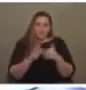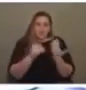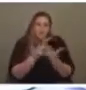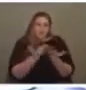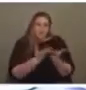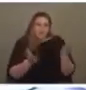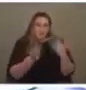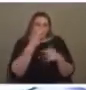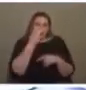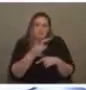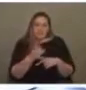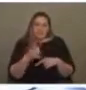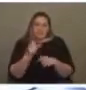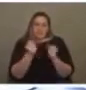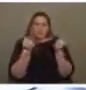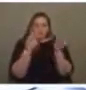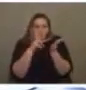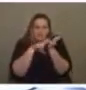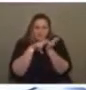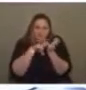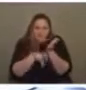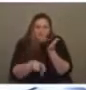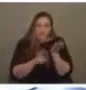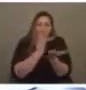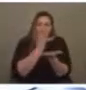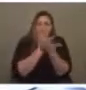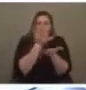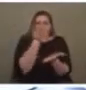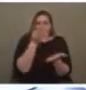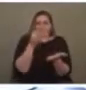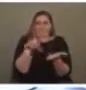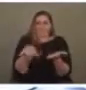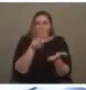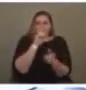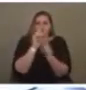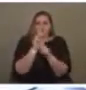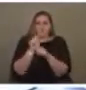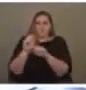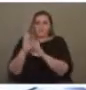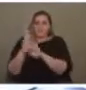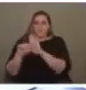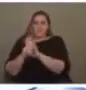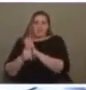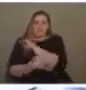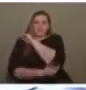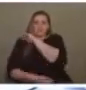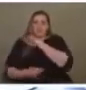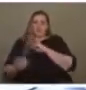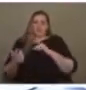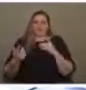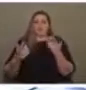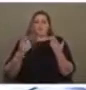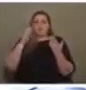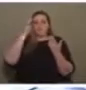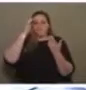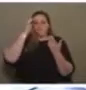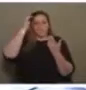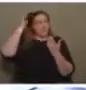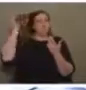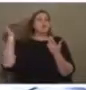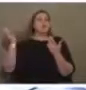interesting. There's a lot of research on the effects of socioeconomic background on educational attainment scores. So you're